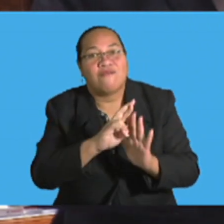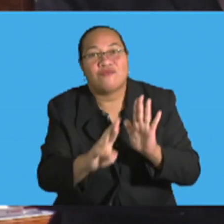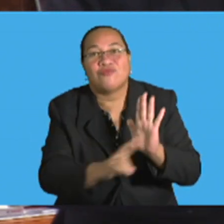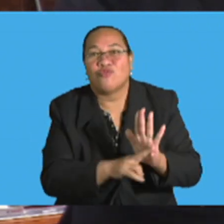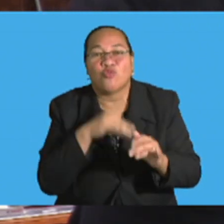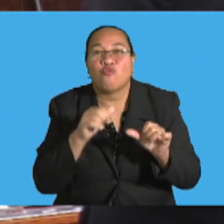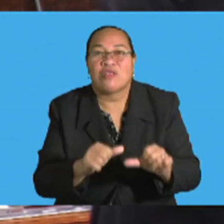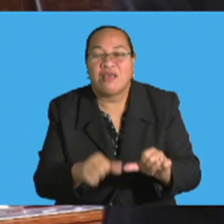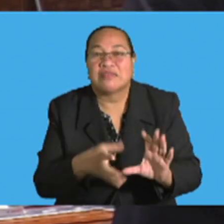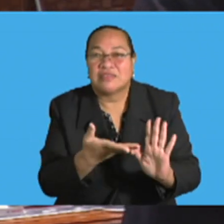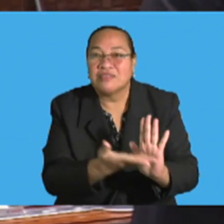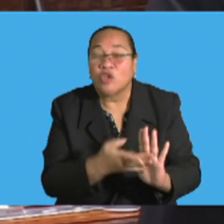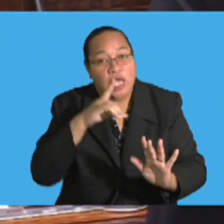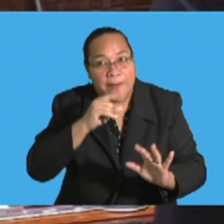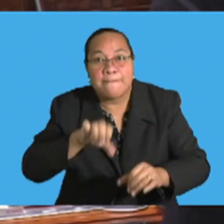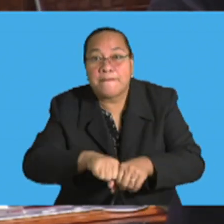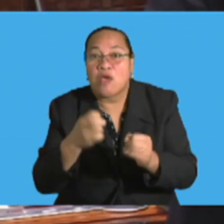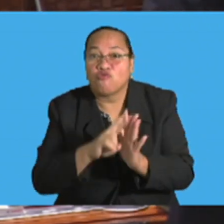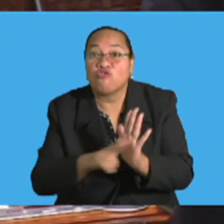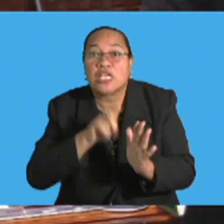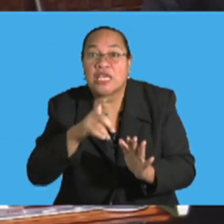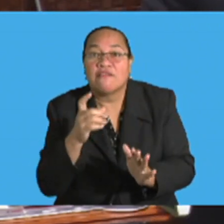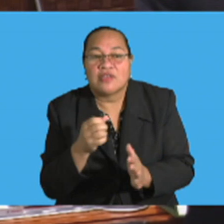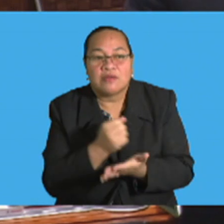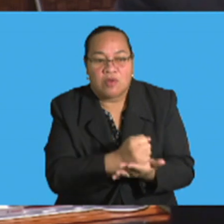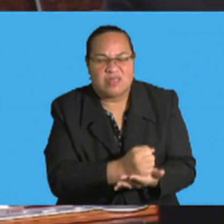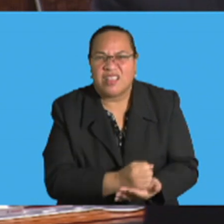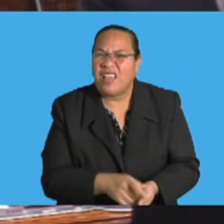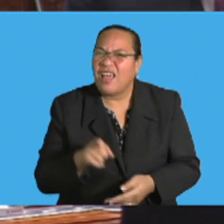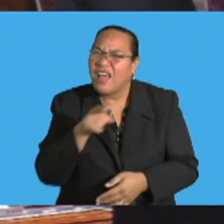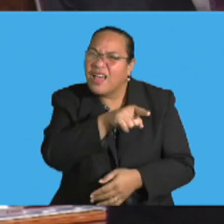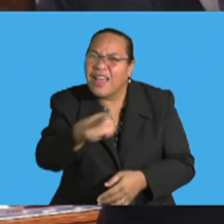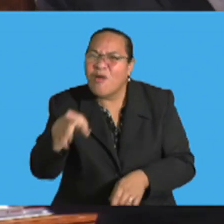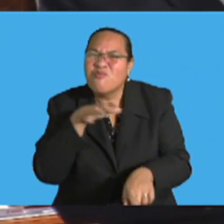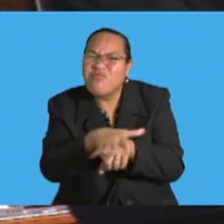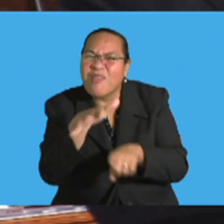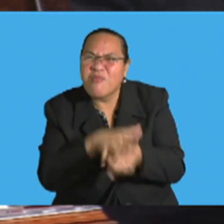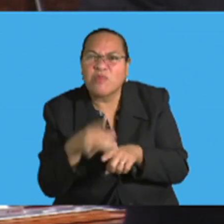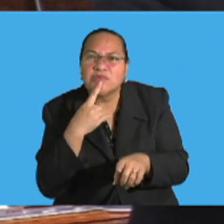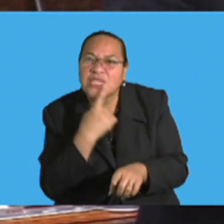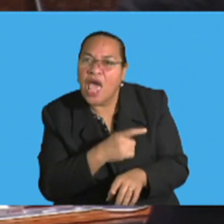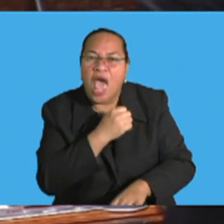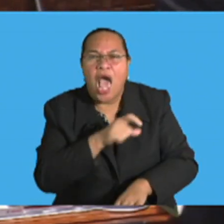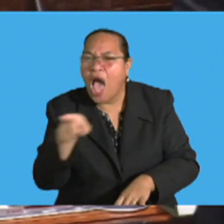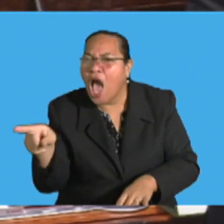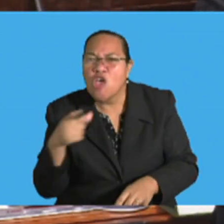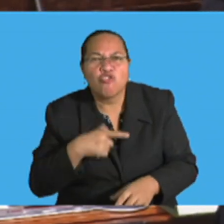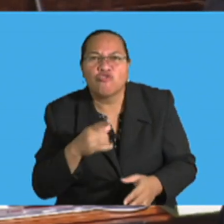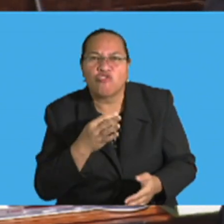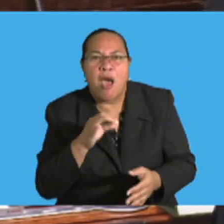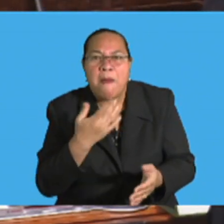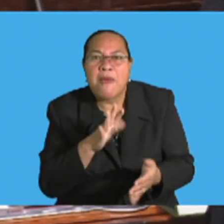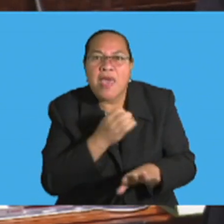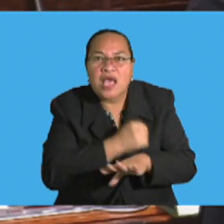comes along. I mean, we've got, for example, saying maybe the government is paying the top-up salary. No, government does not pay any top-up salary